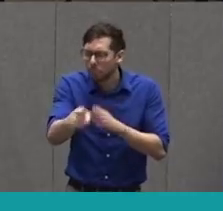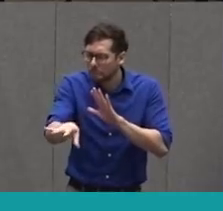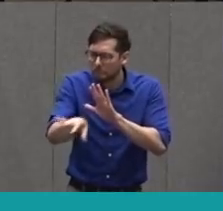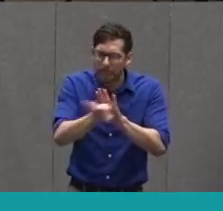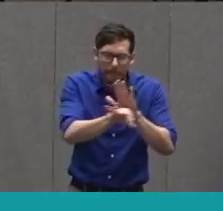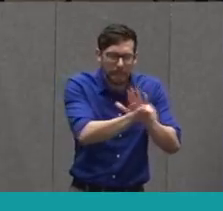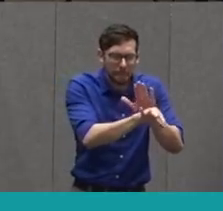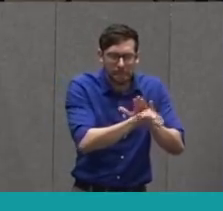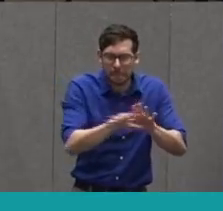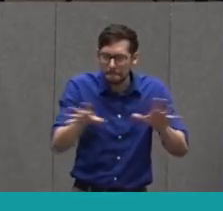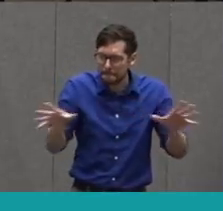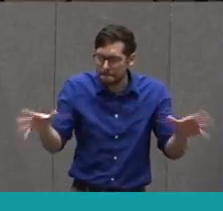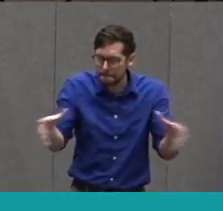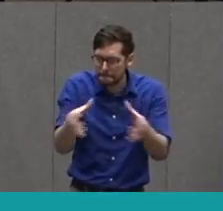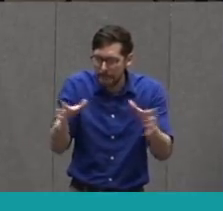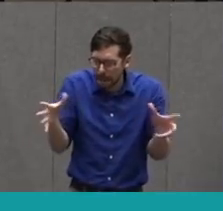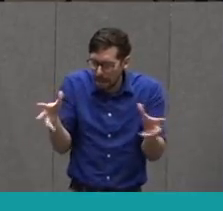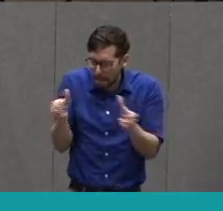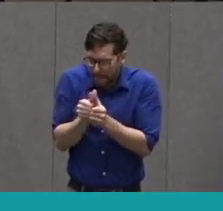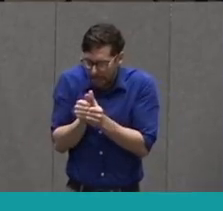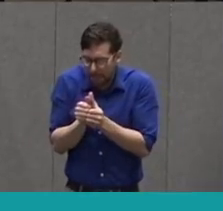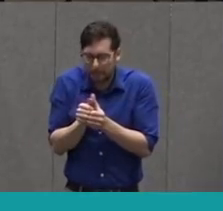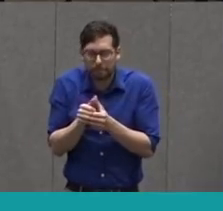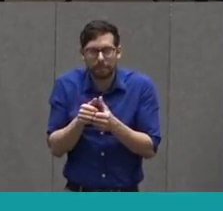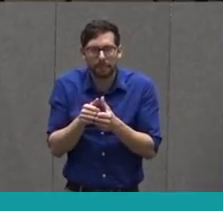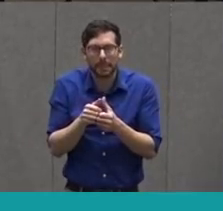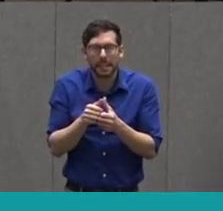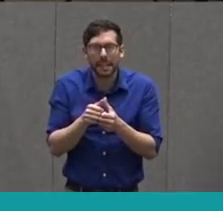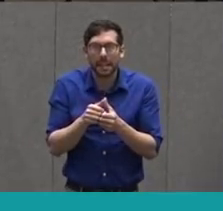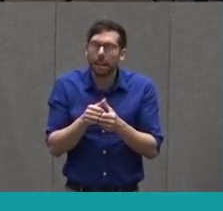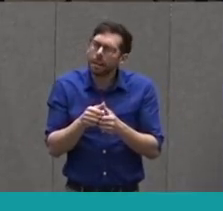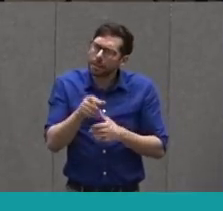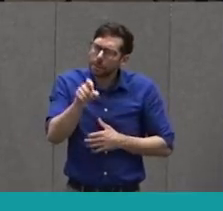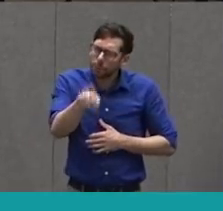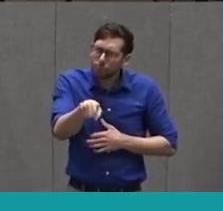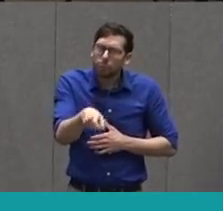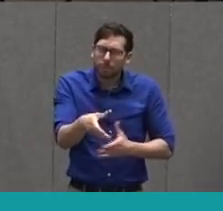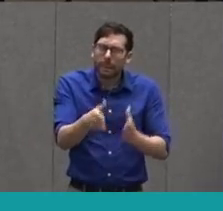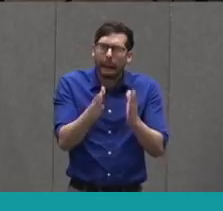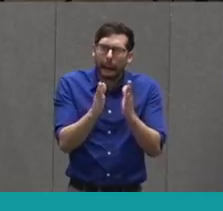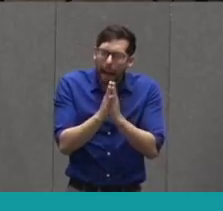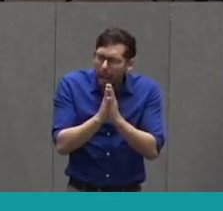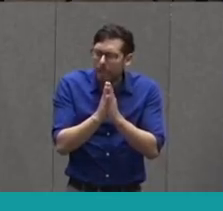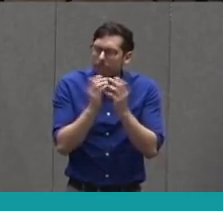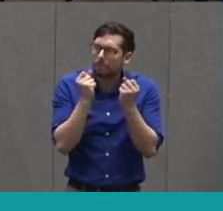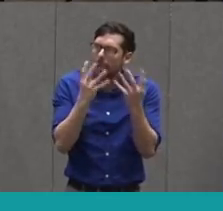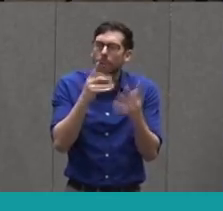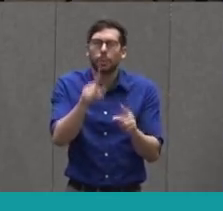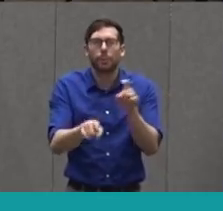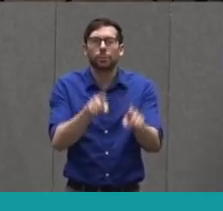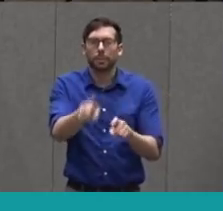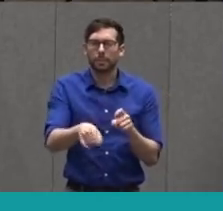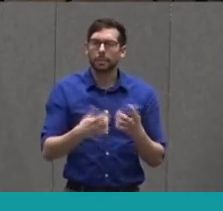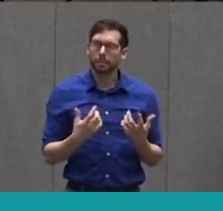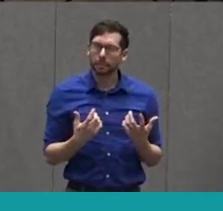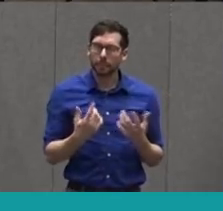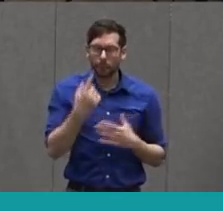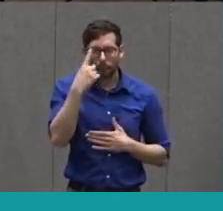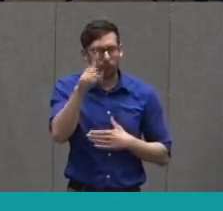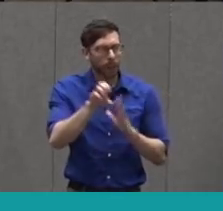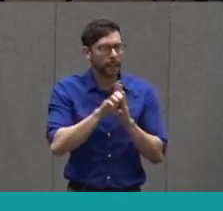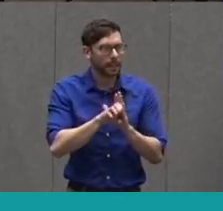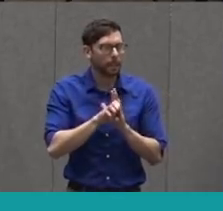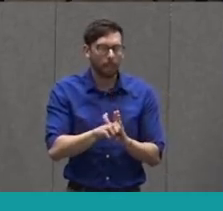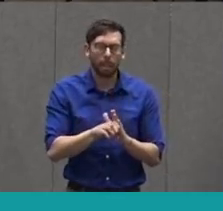tasting. And then ask lots of questions. So for example, if